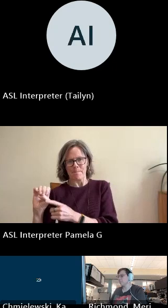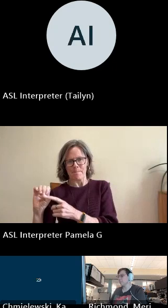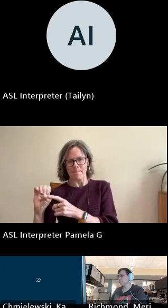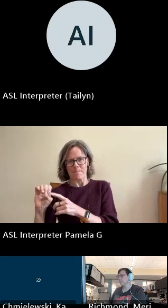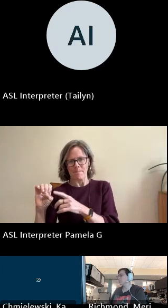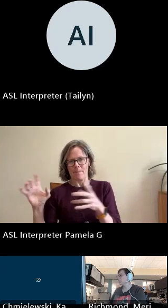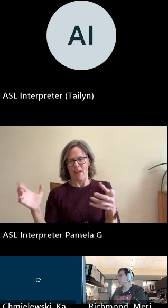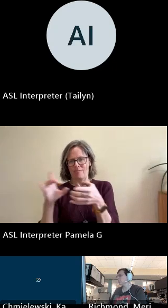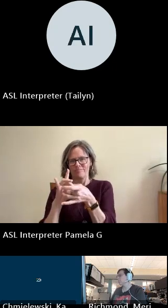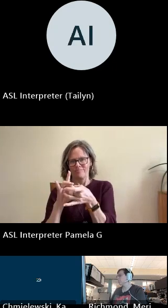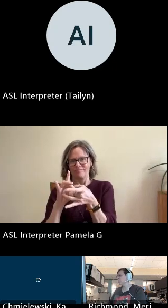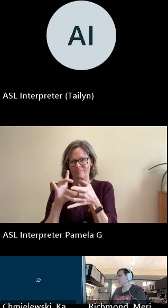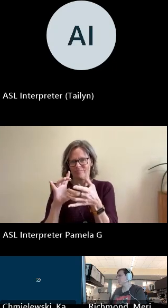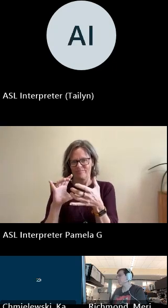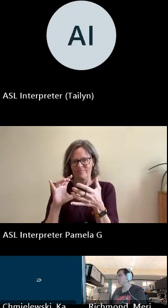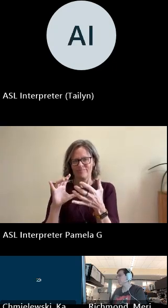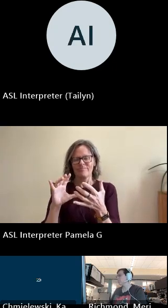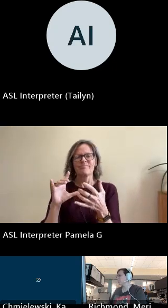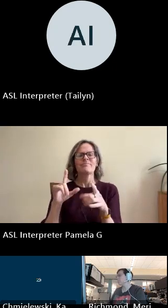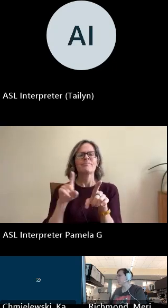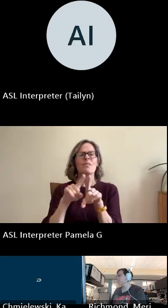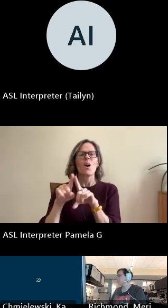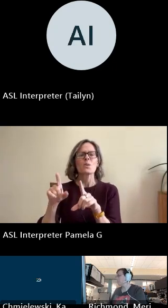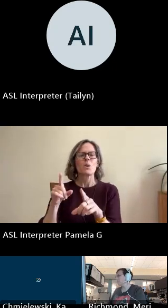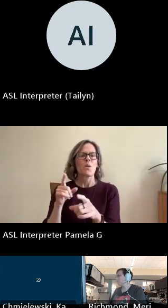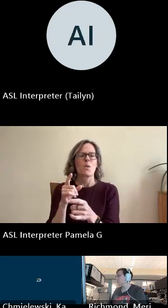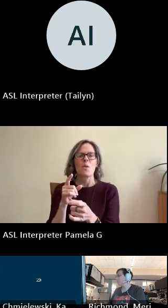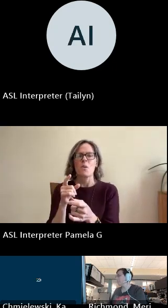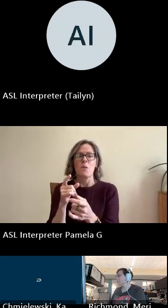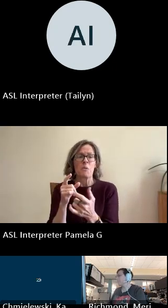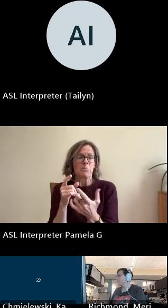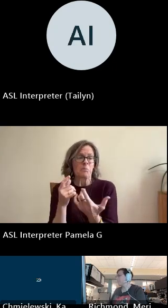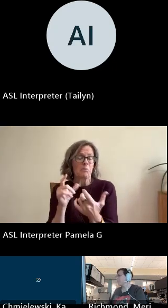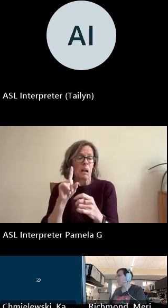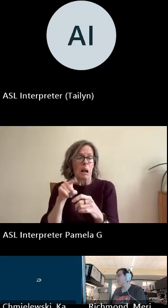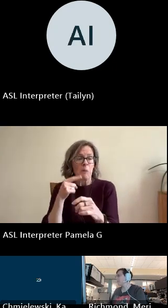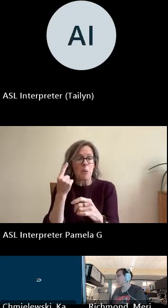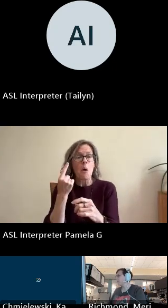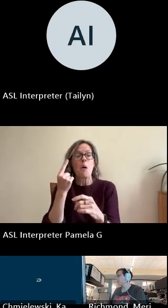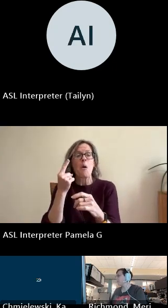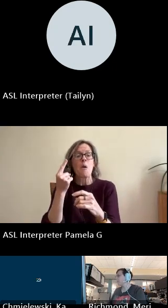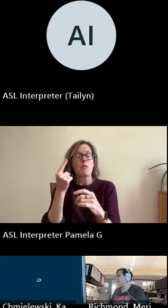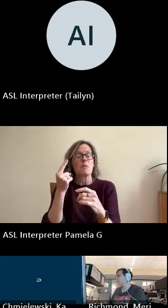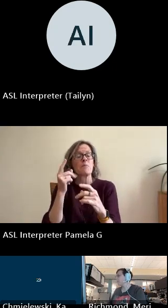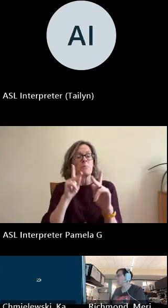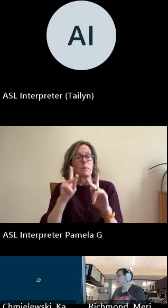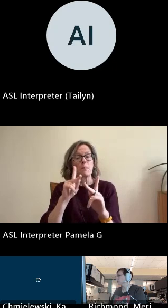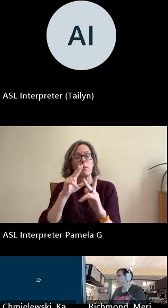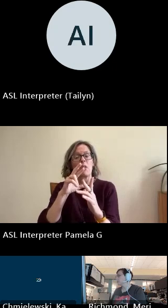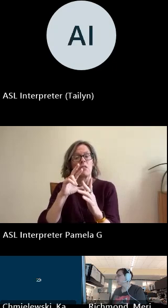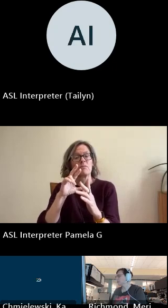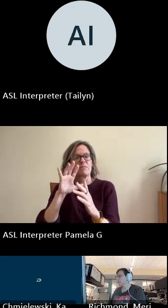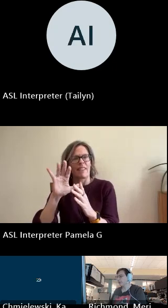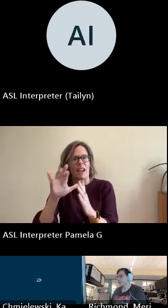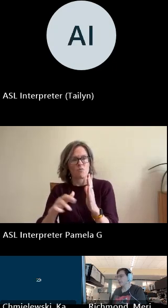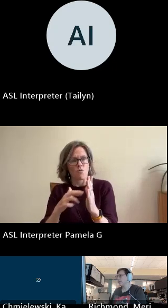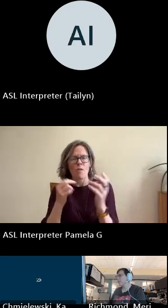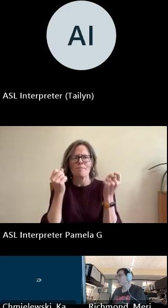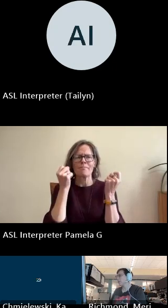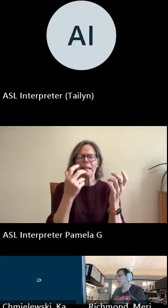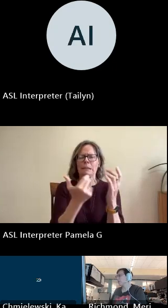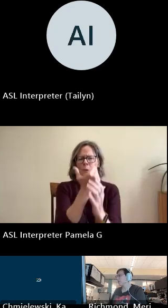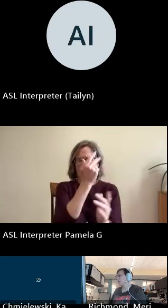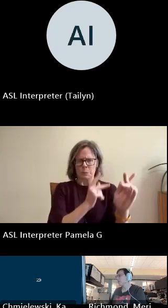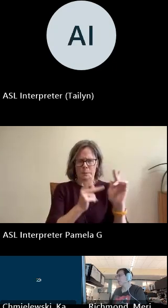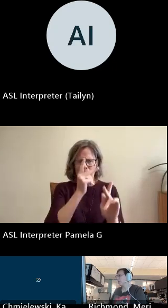And like also seeing how long people have been in MAPE represented positions. We get a lot of new people, obviously,